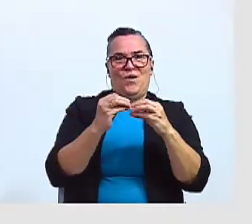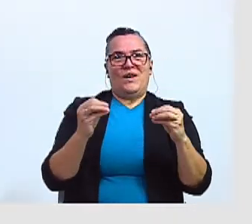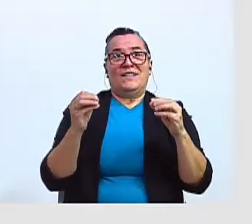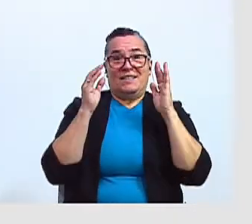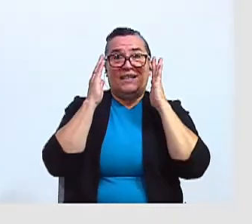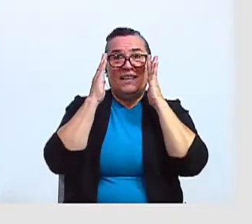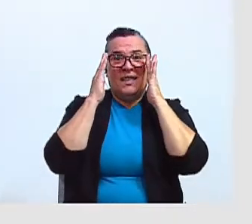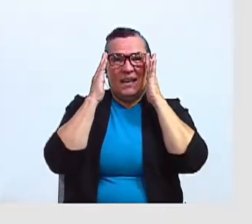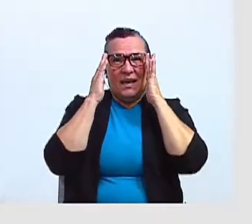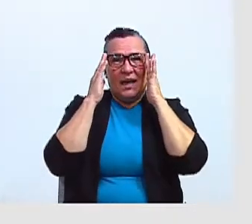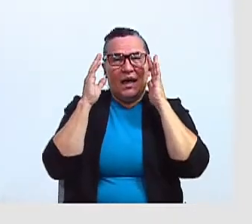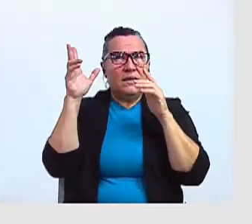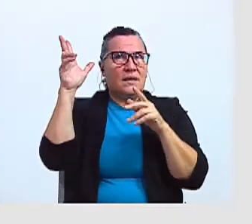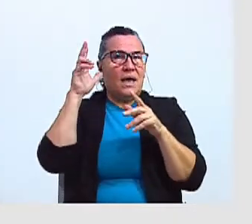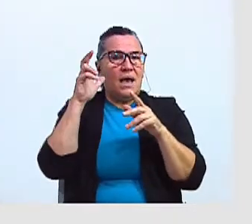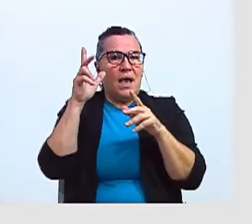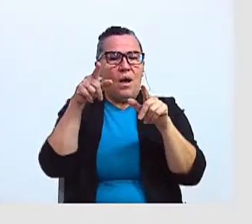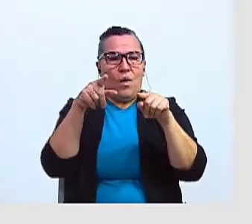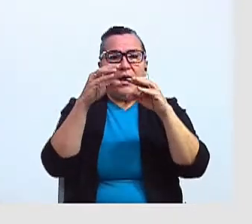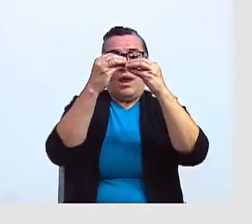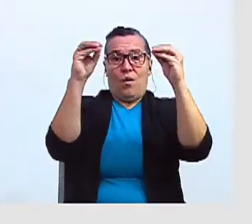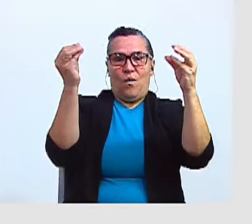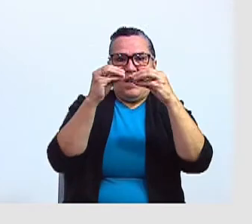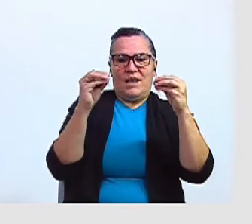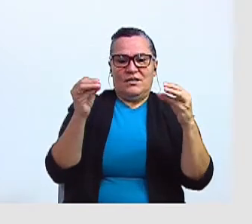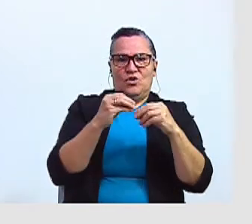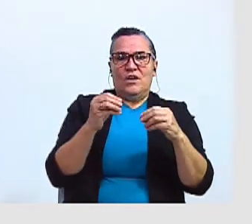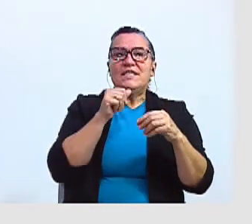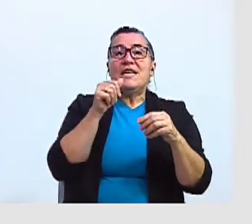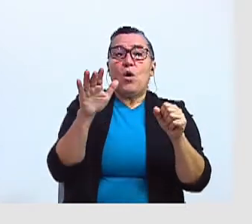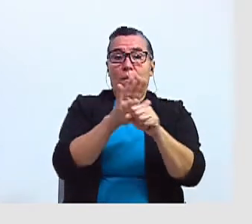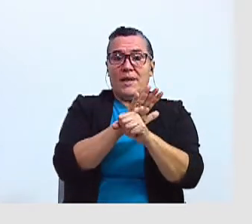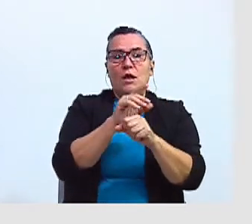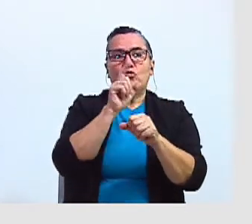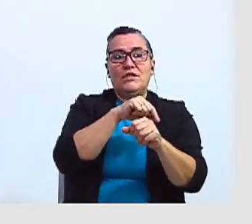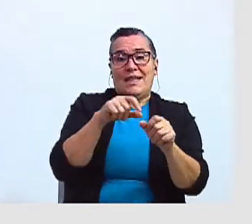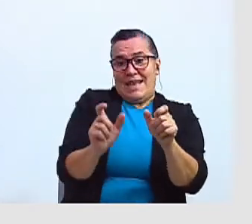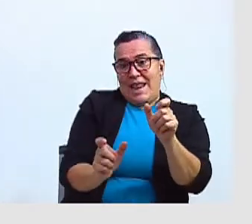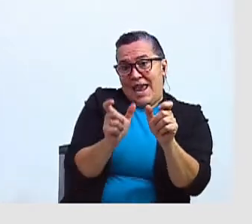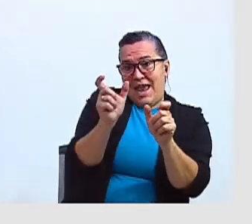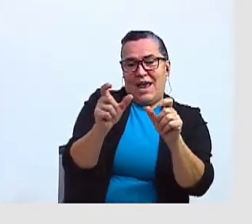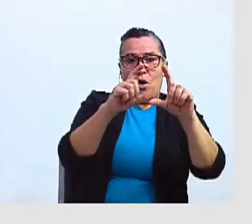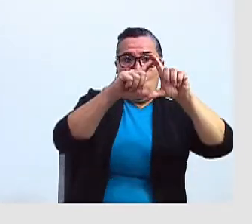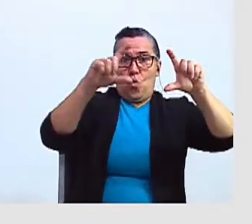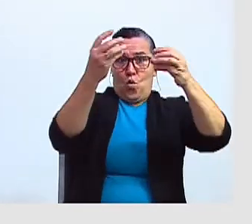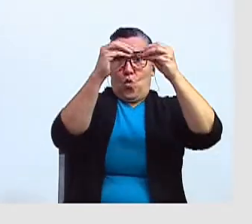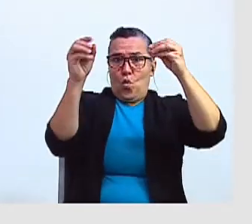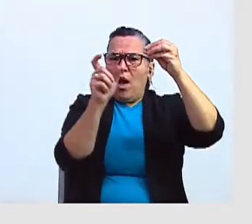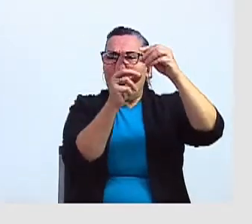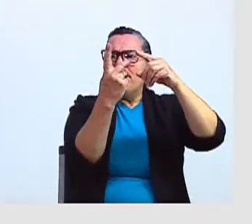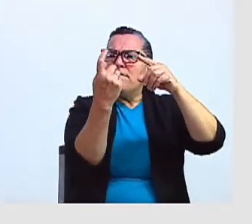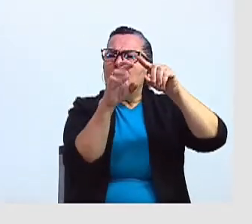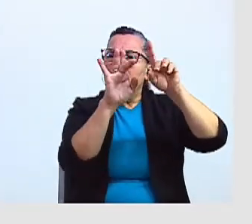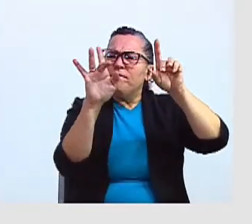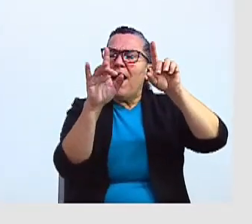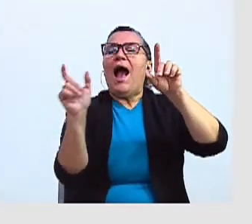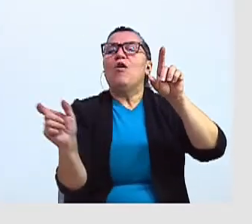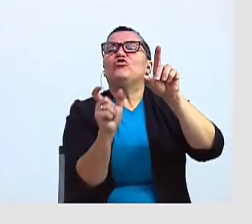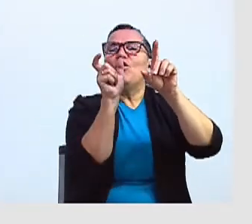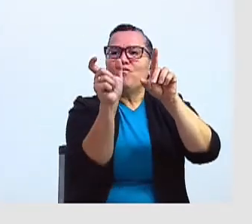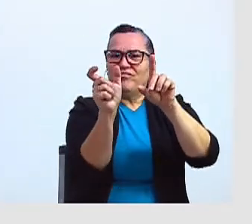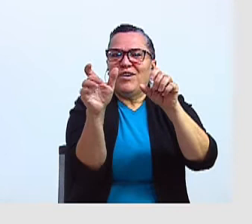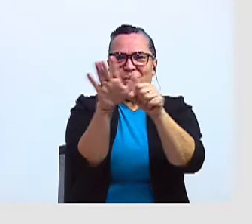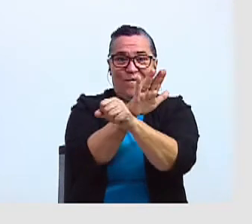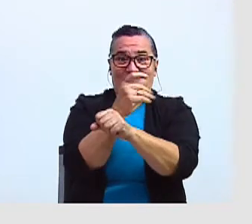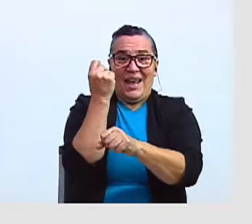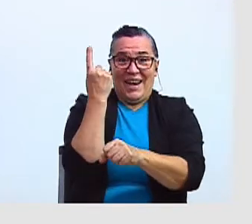some incomplete sentences and we are going to read them and then we are going to complete